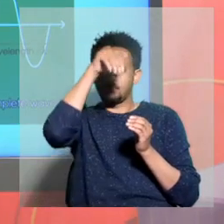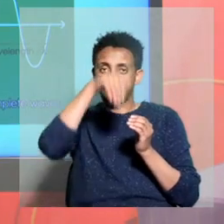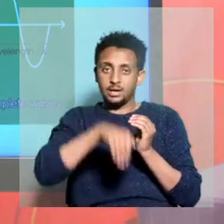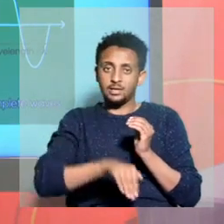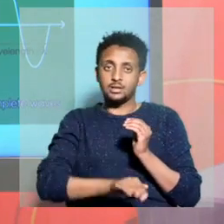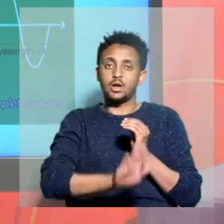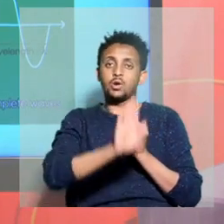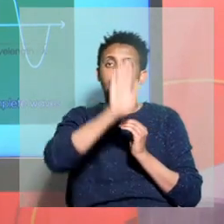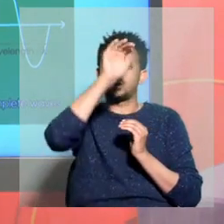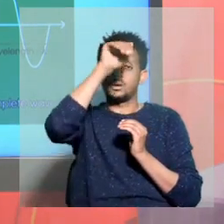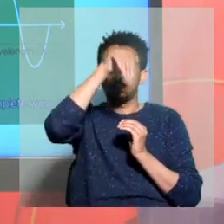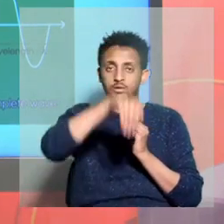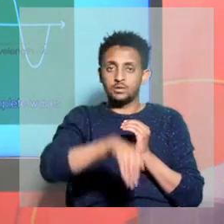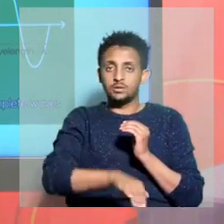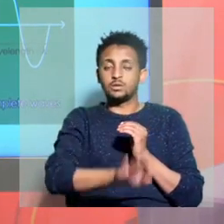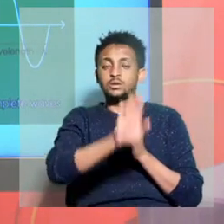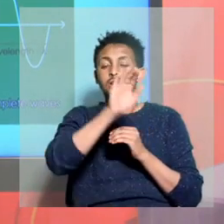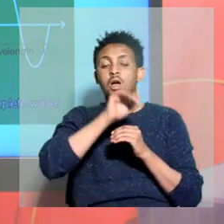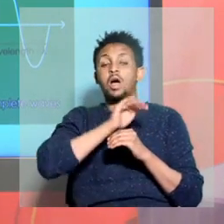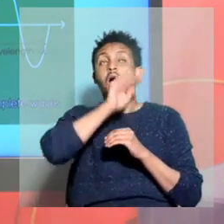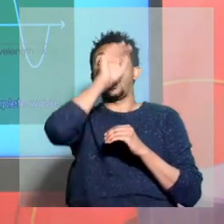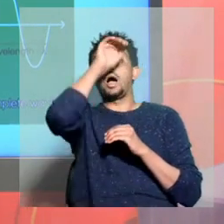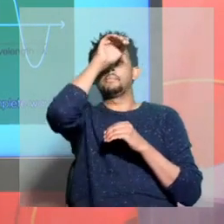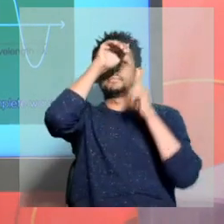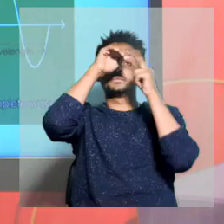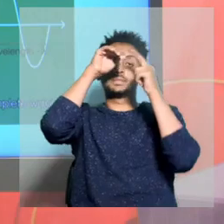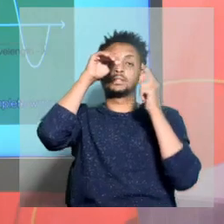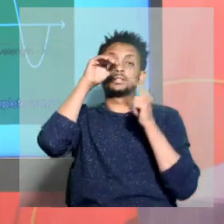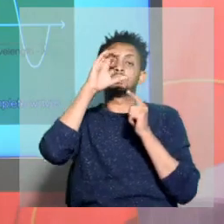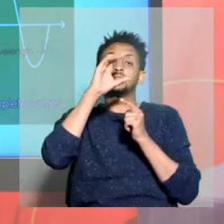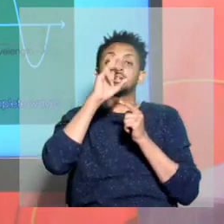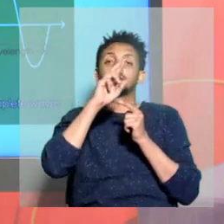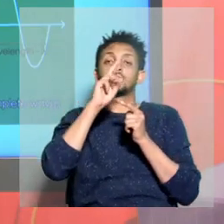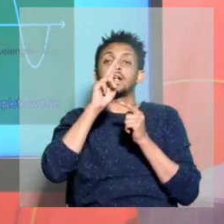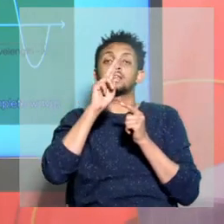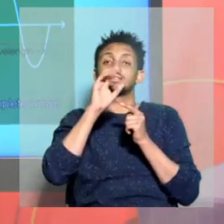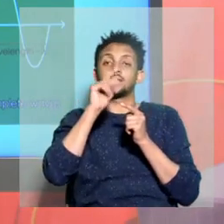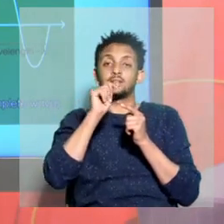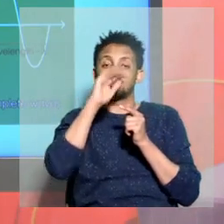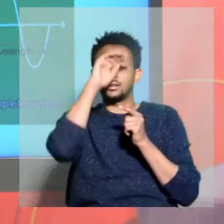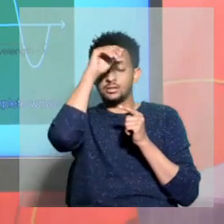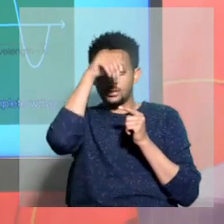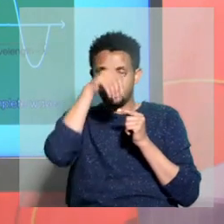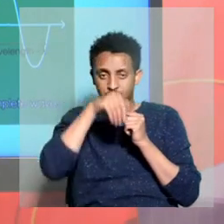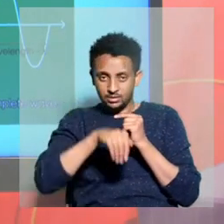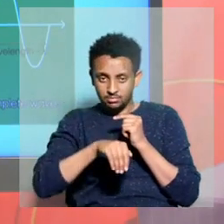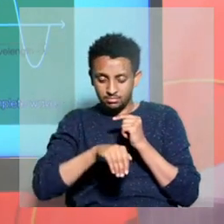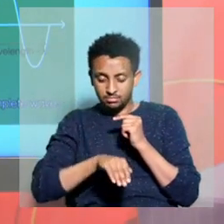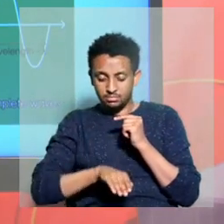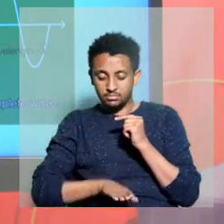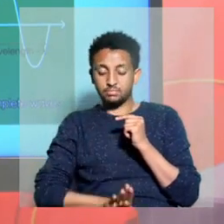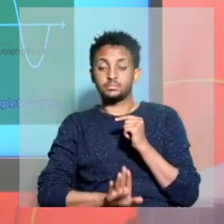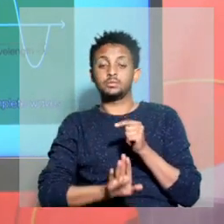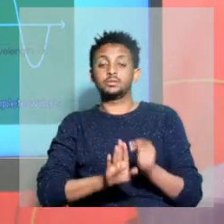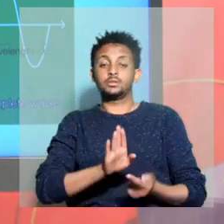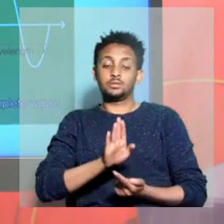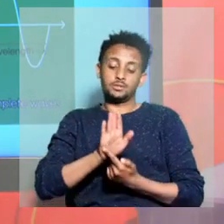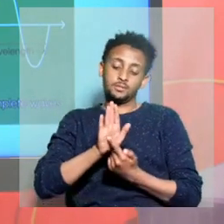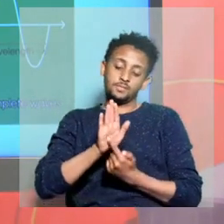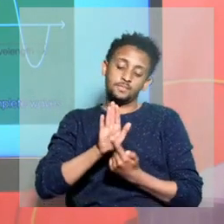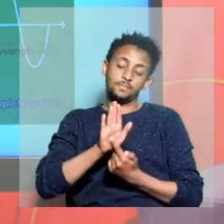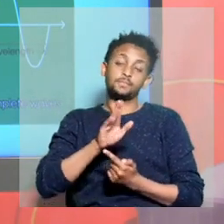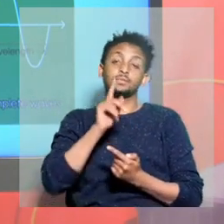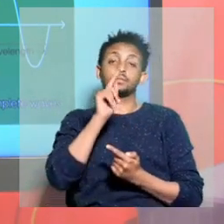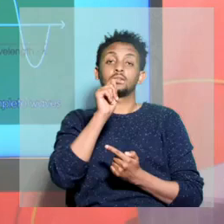down points. The upper points are known to be crest or peak. The points which are found deep there is known to be trough. We call it to